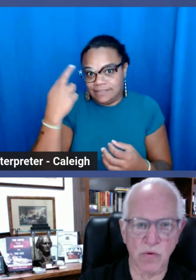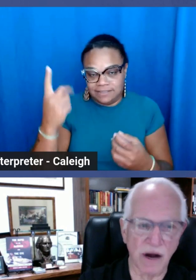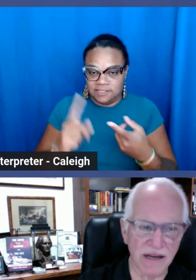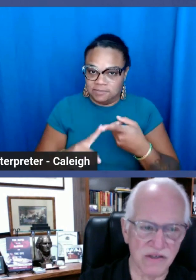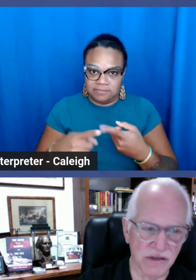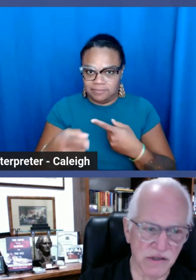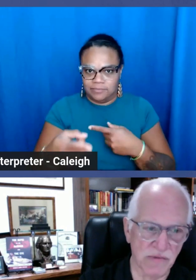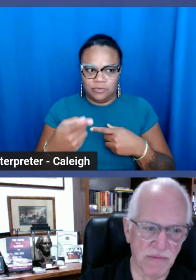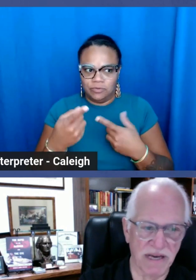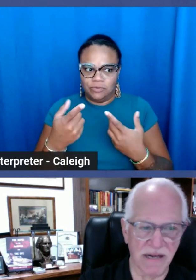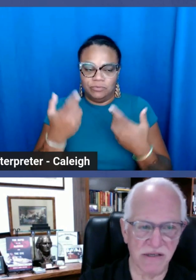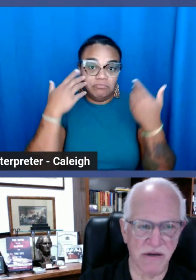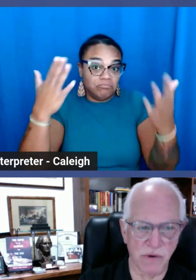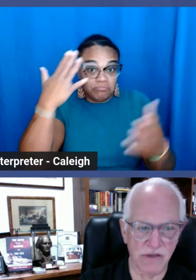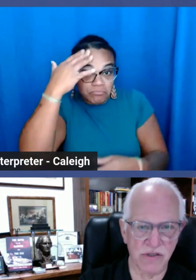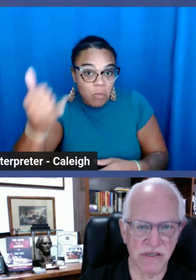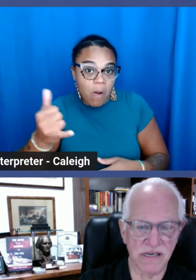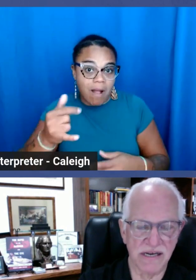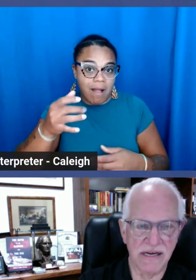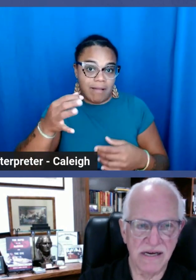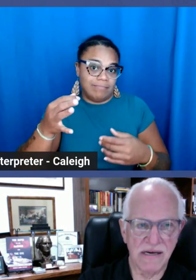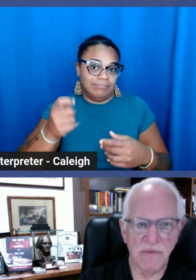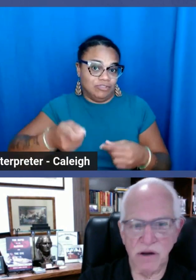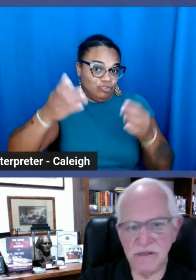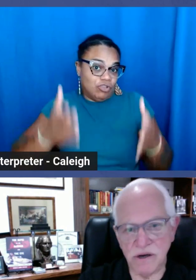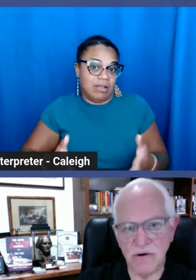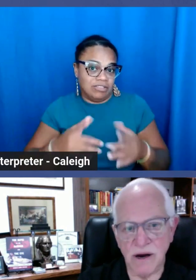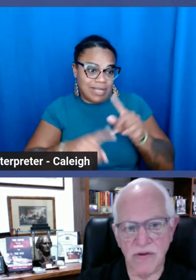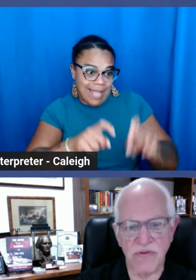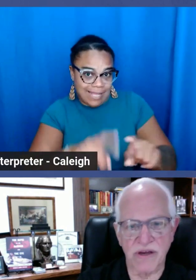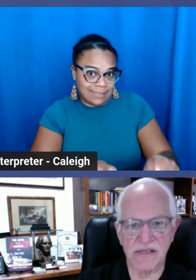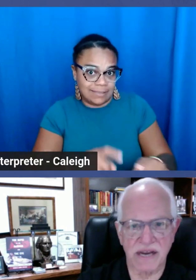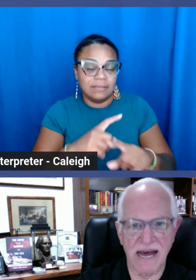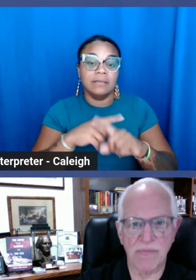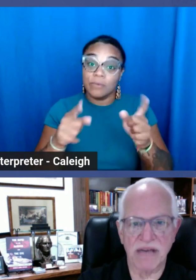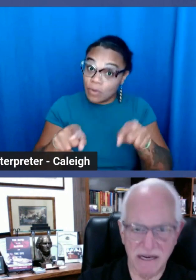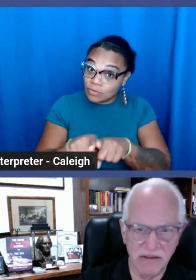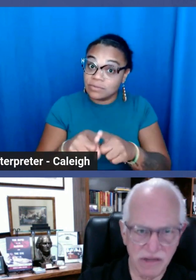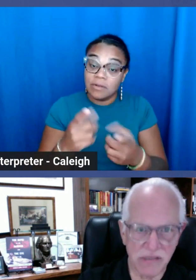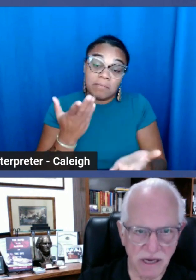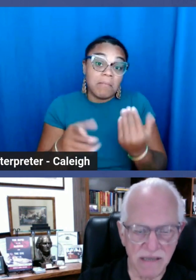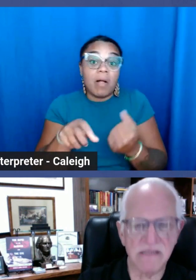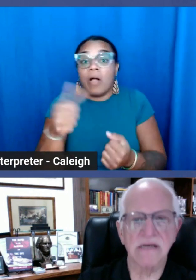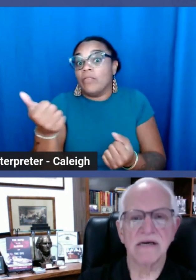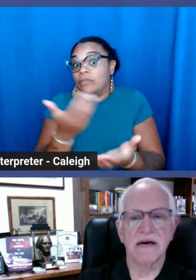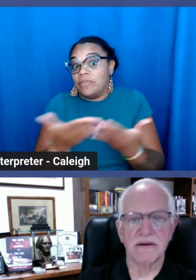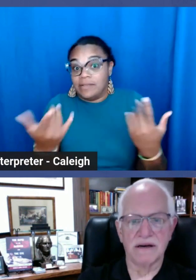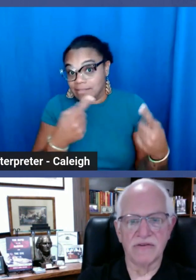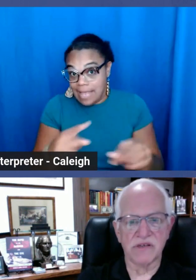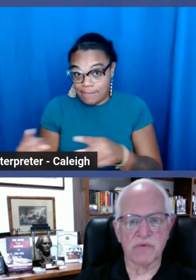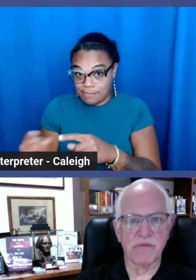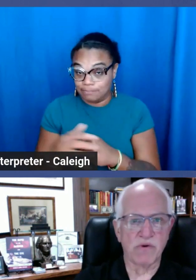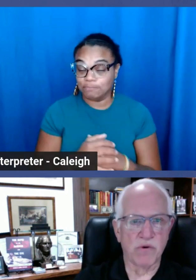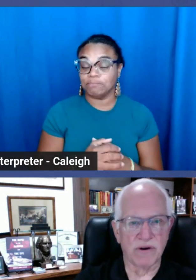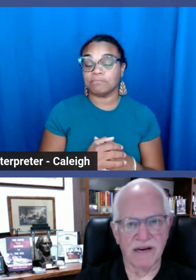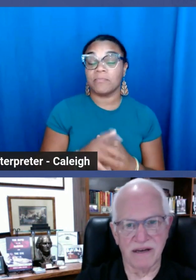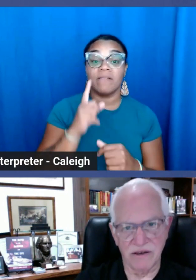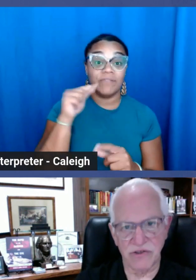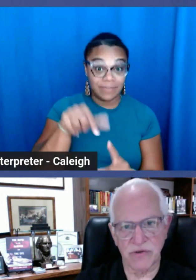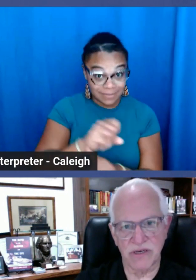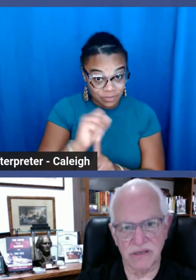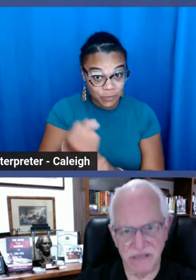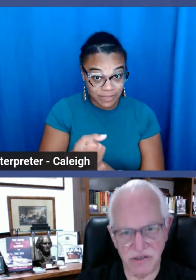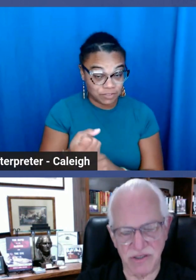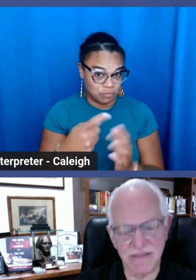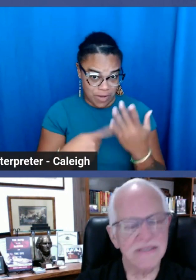sure why judges may be asking questions, but also other things can happen. And in this case, the Supreme Court had